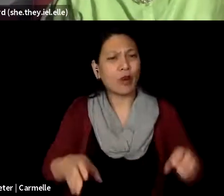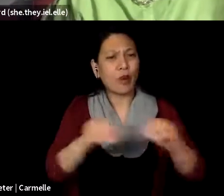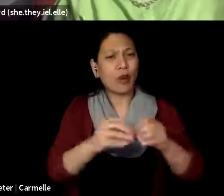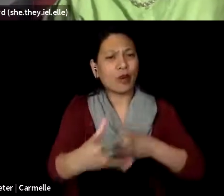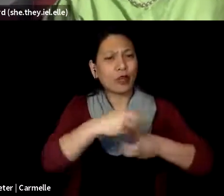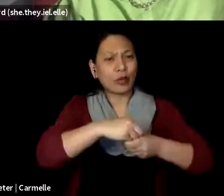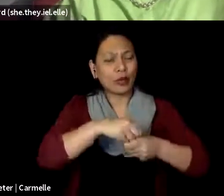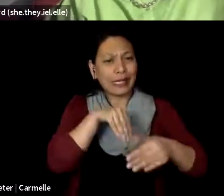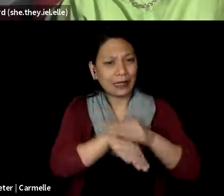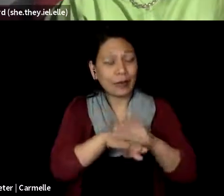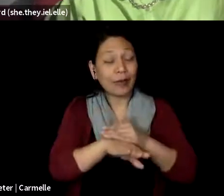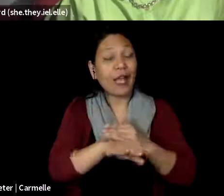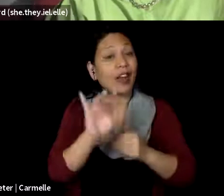in